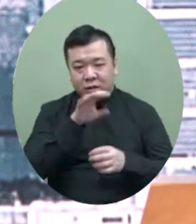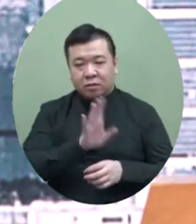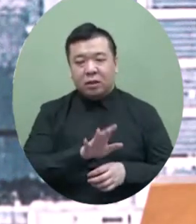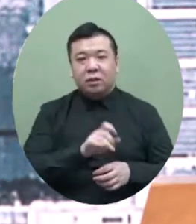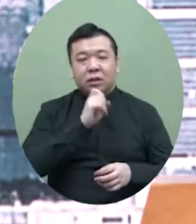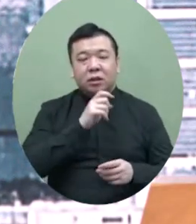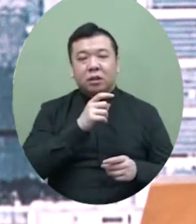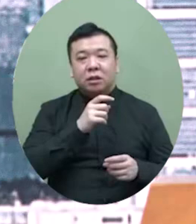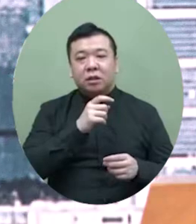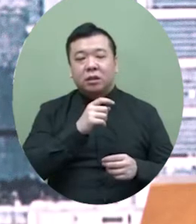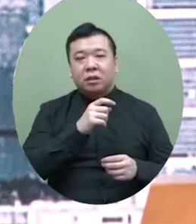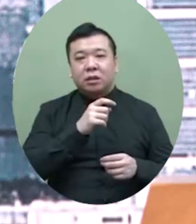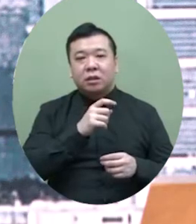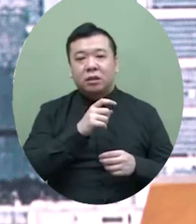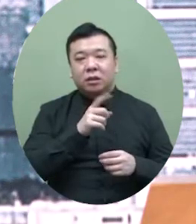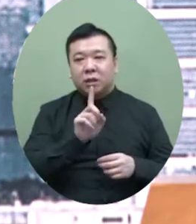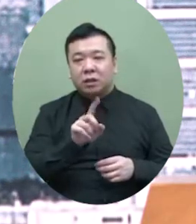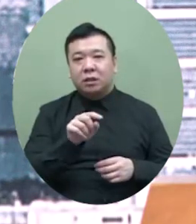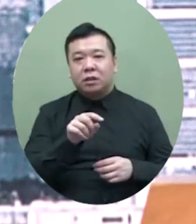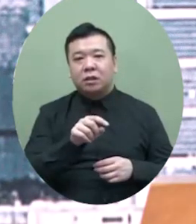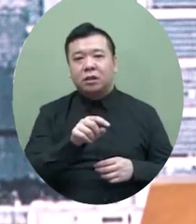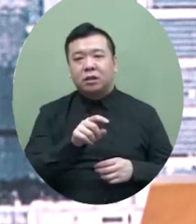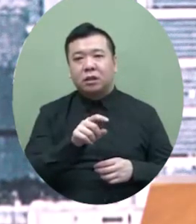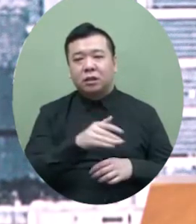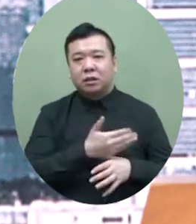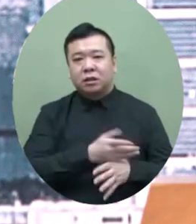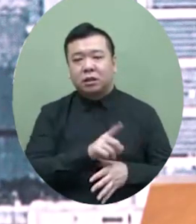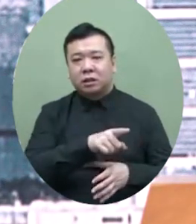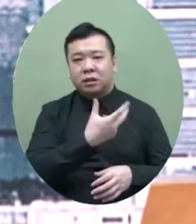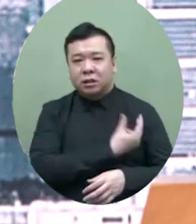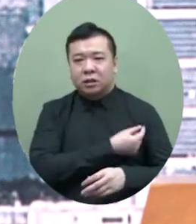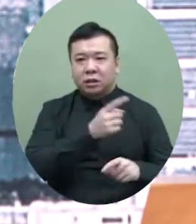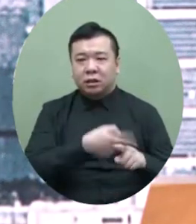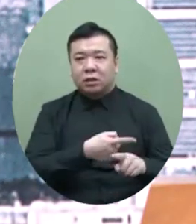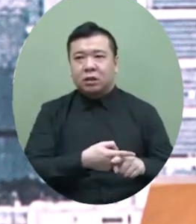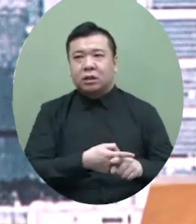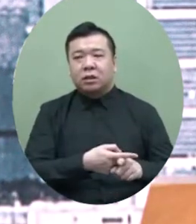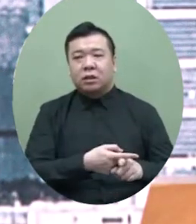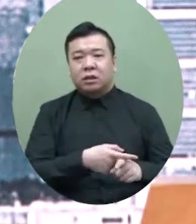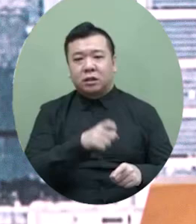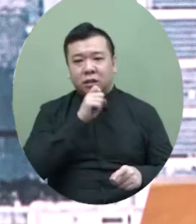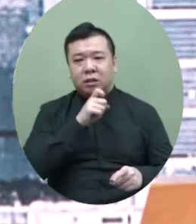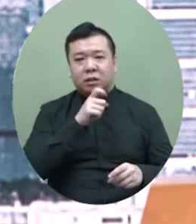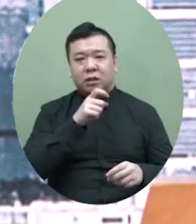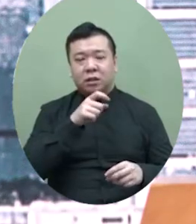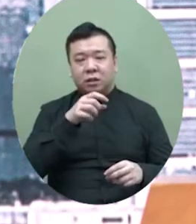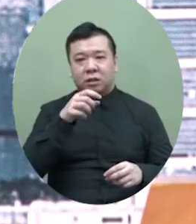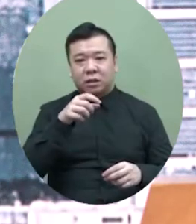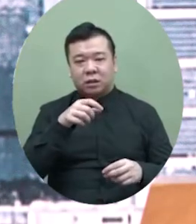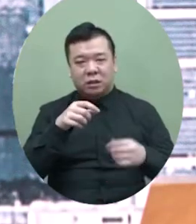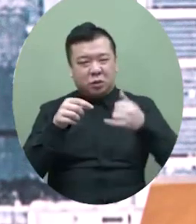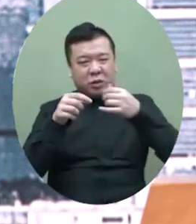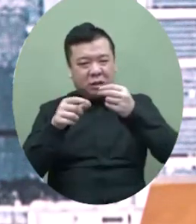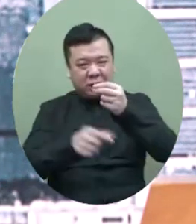never promised to come early. That's the latter half of this year. And we could not blame them, because there's huge demand for AstraZeneca